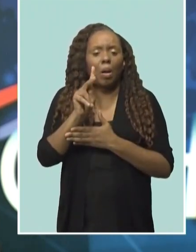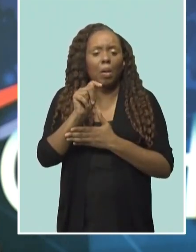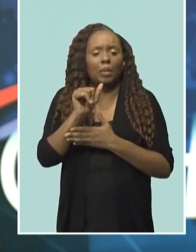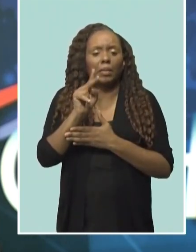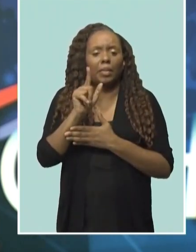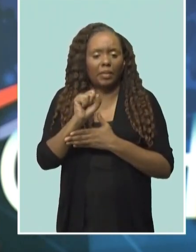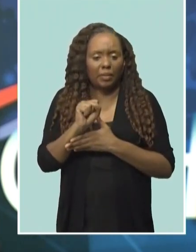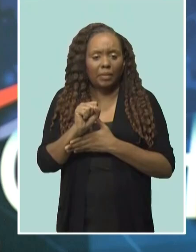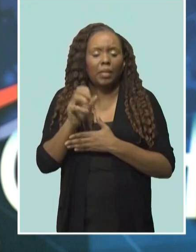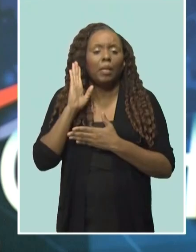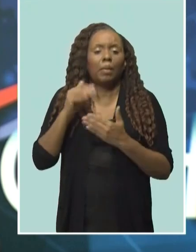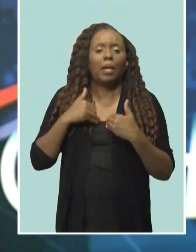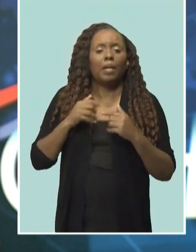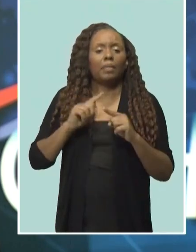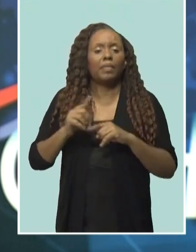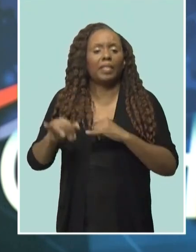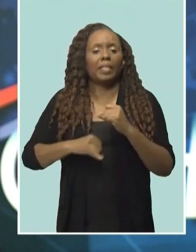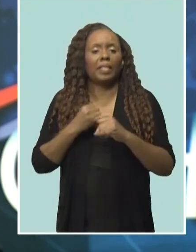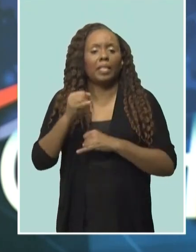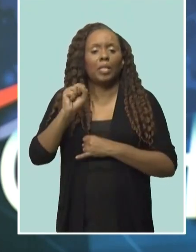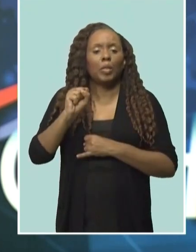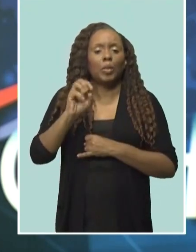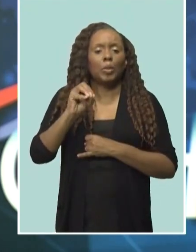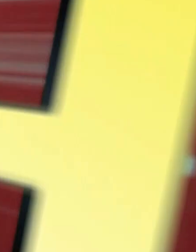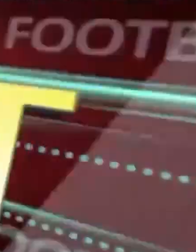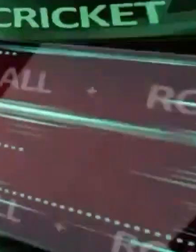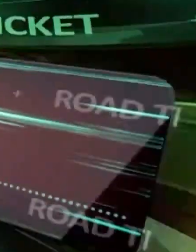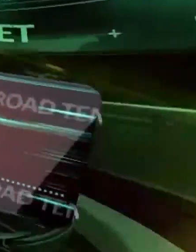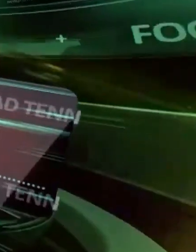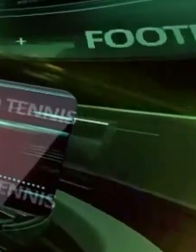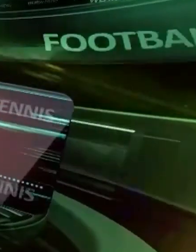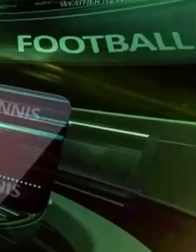star Machel Montano and Leandra Head.